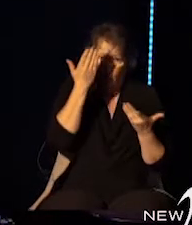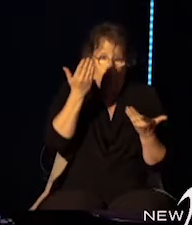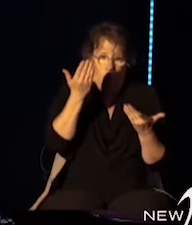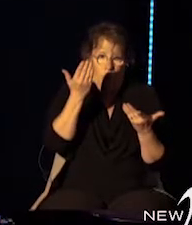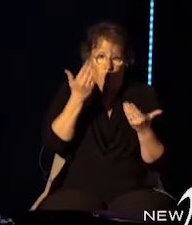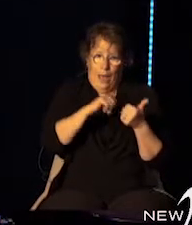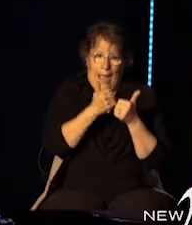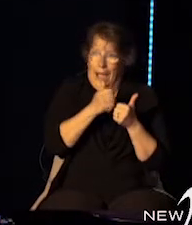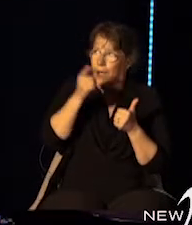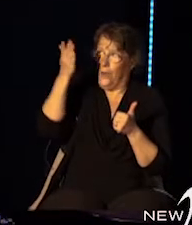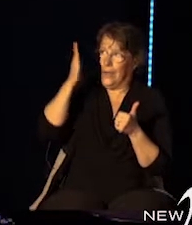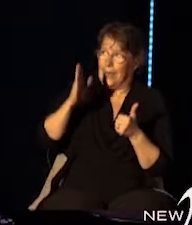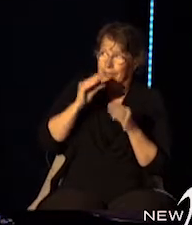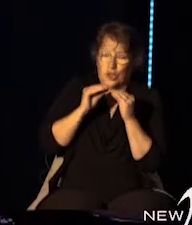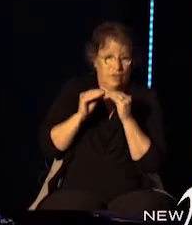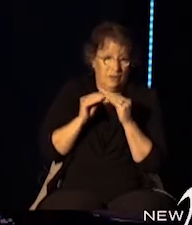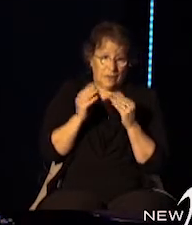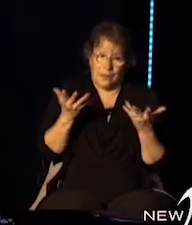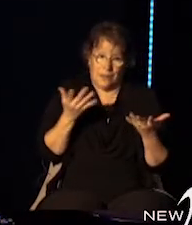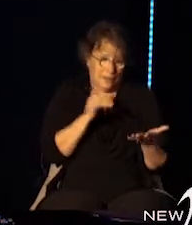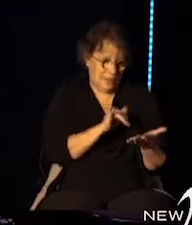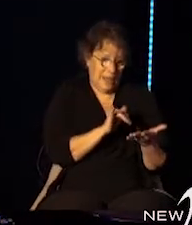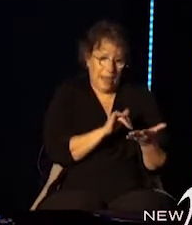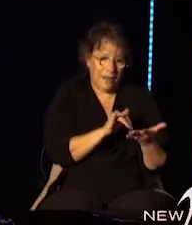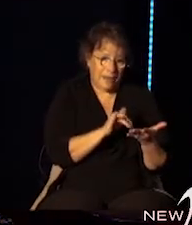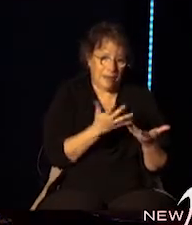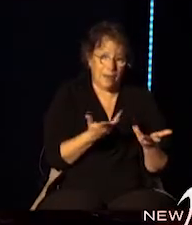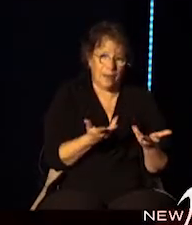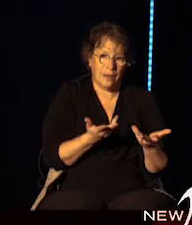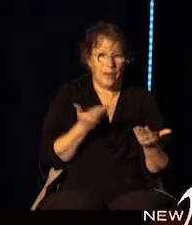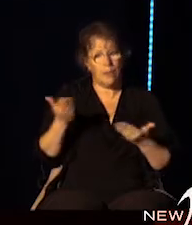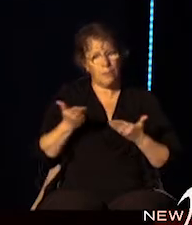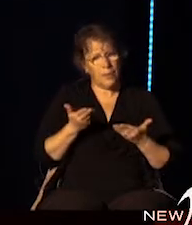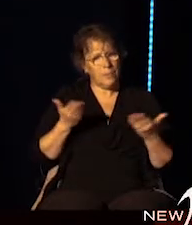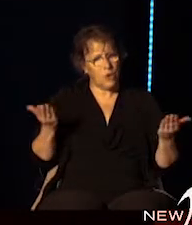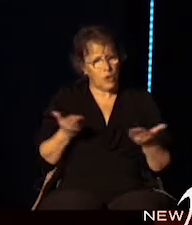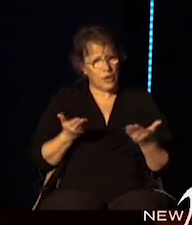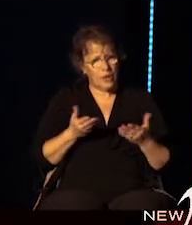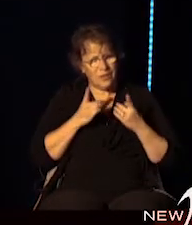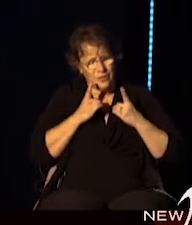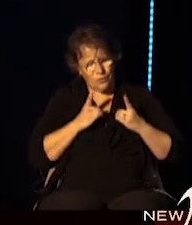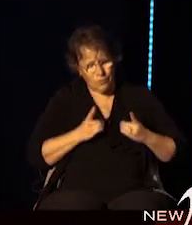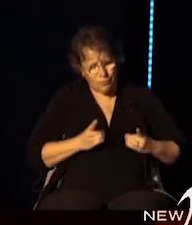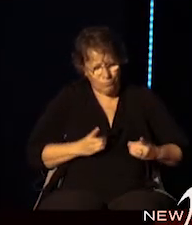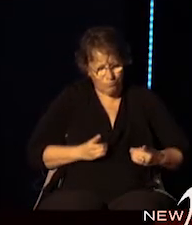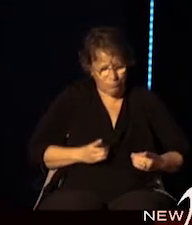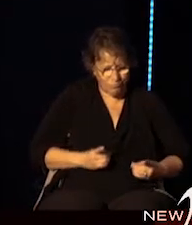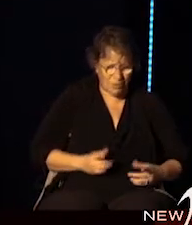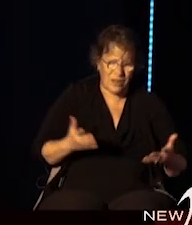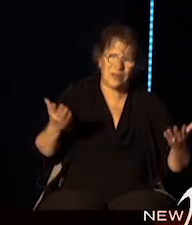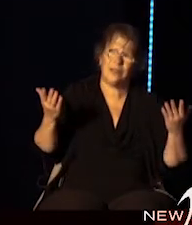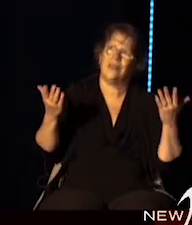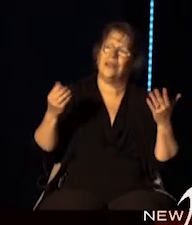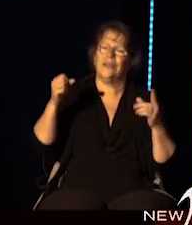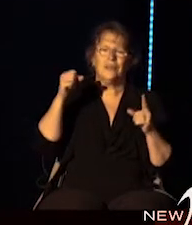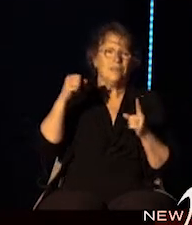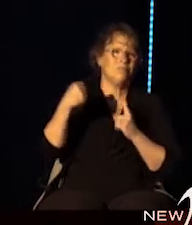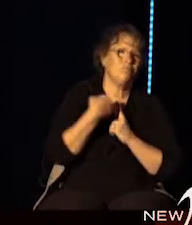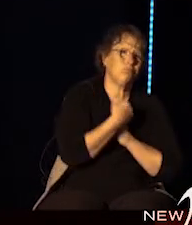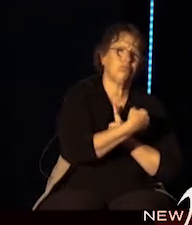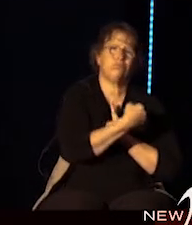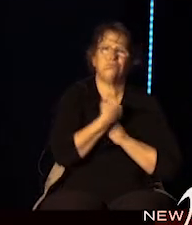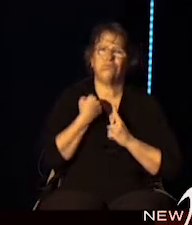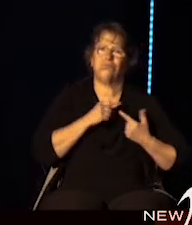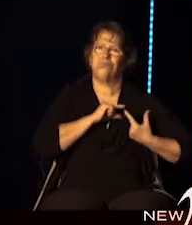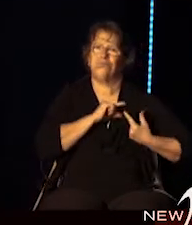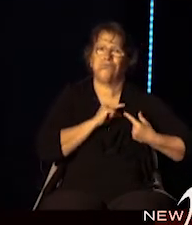mountain. Maybe you're here, and you're just so depressed and discouraged and beaten up, and you